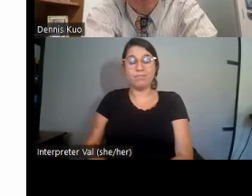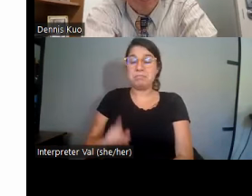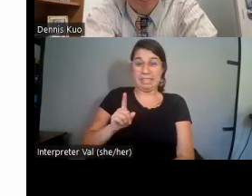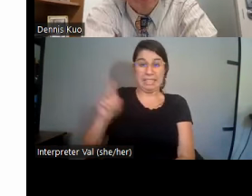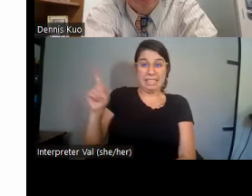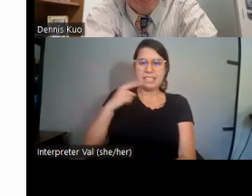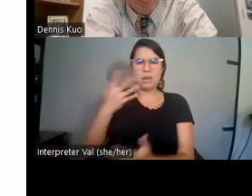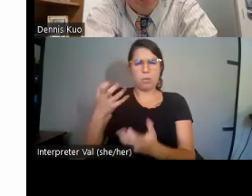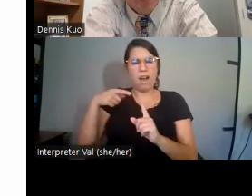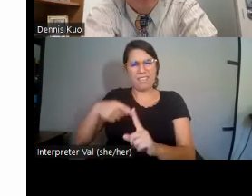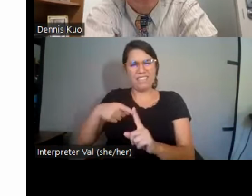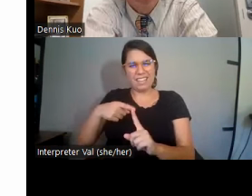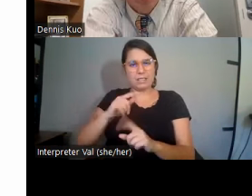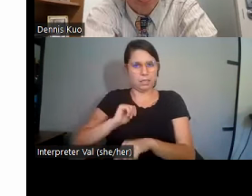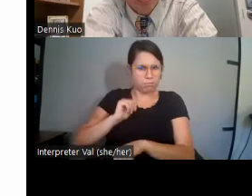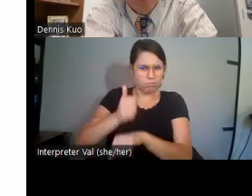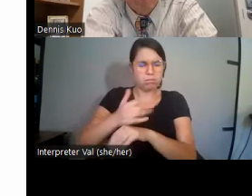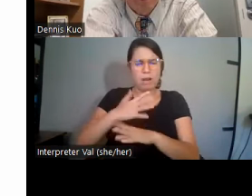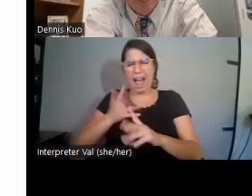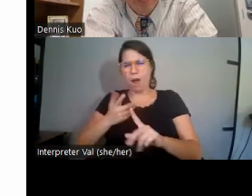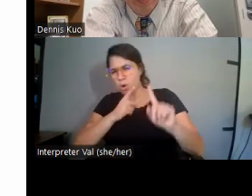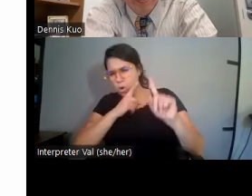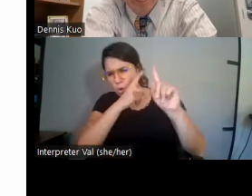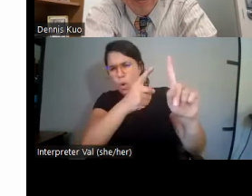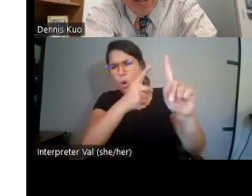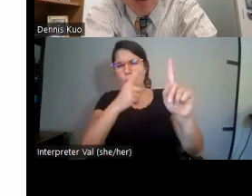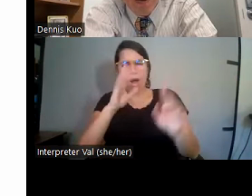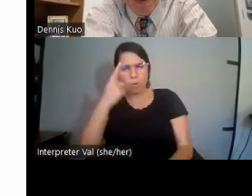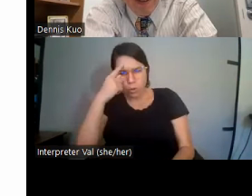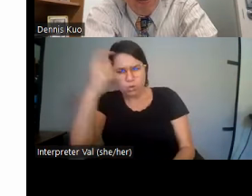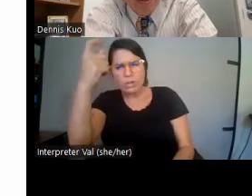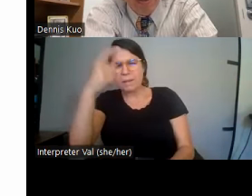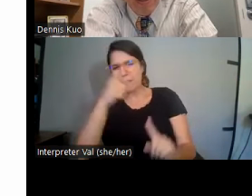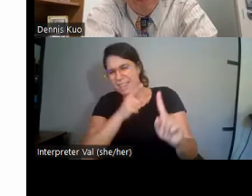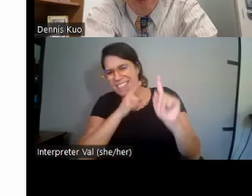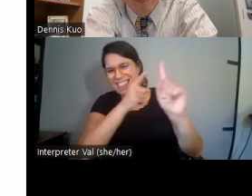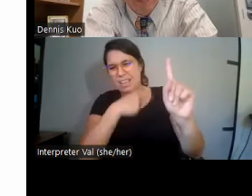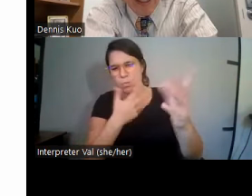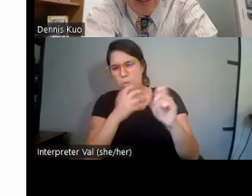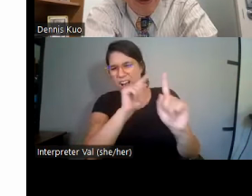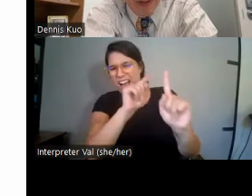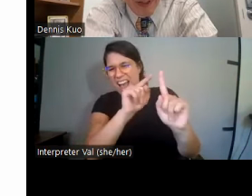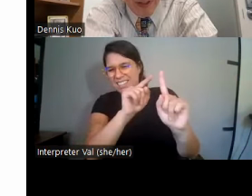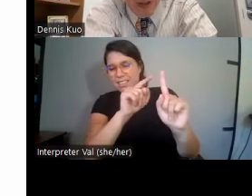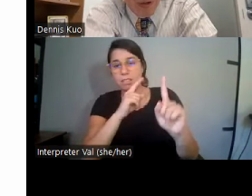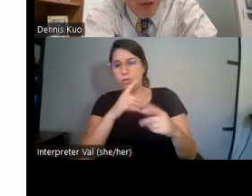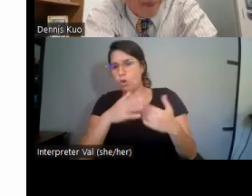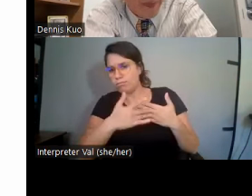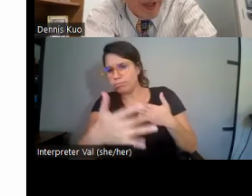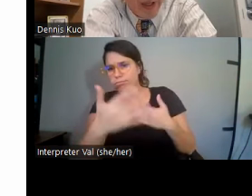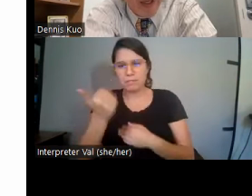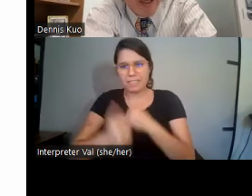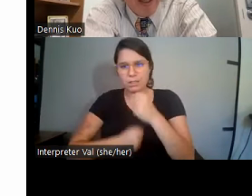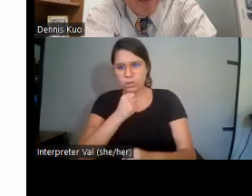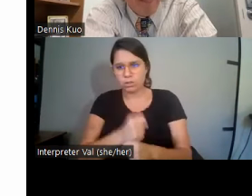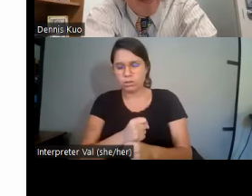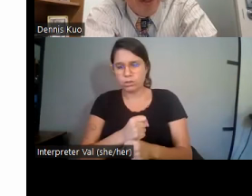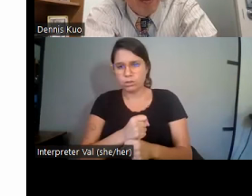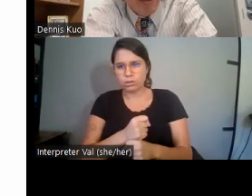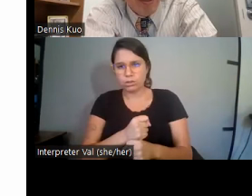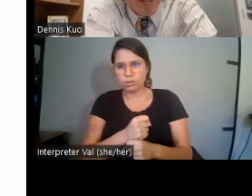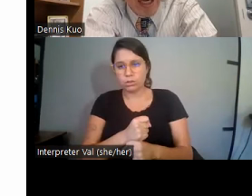to say, this is where it needs to go. This is what we want to achieve over the next 15 years. In